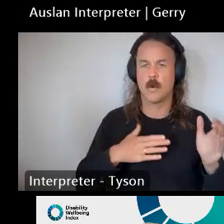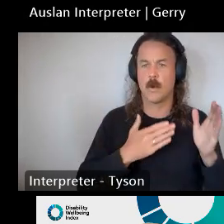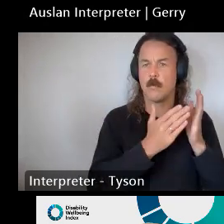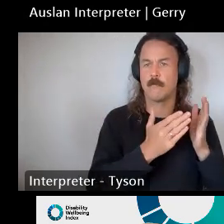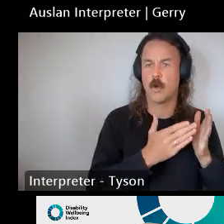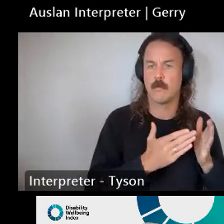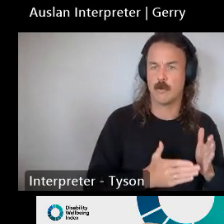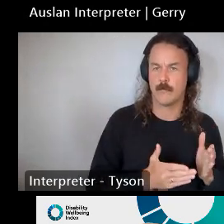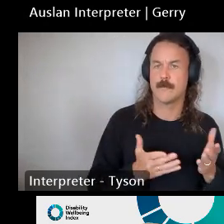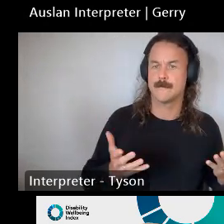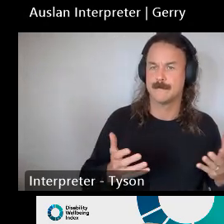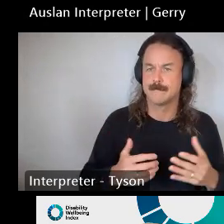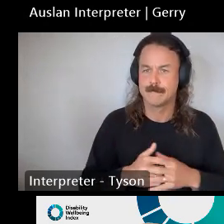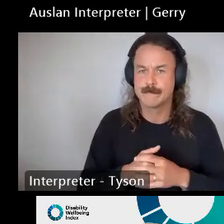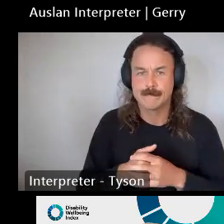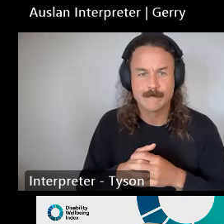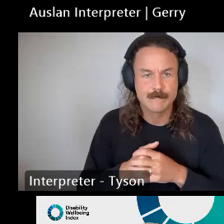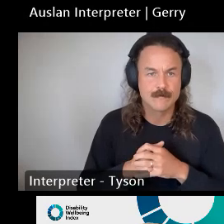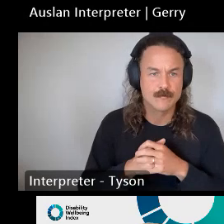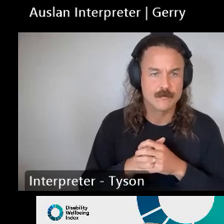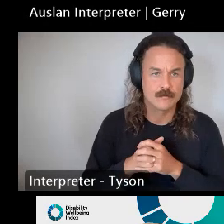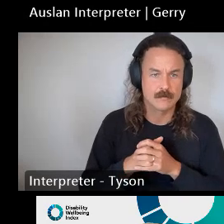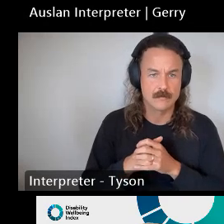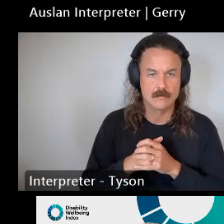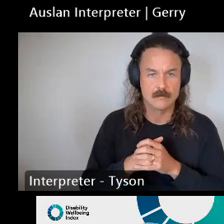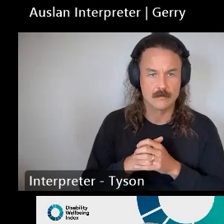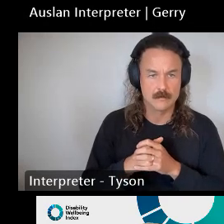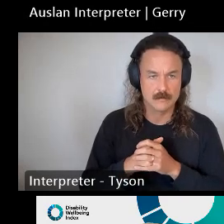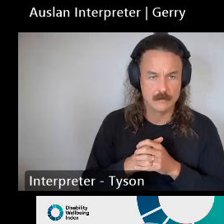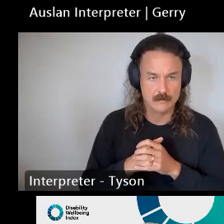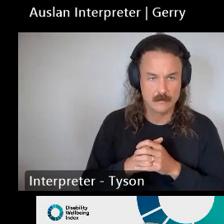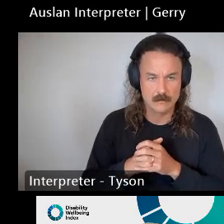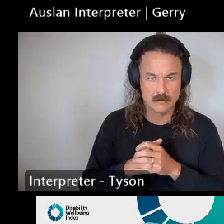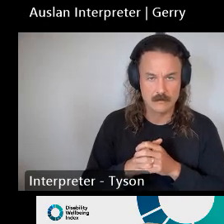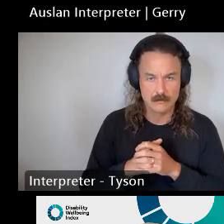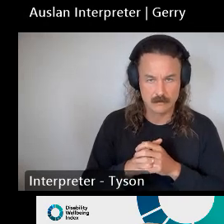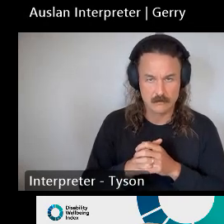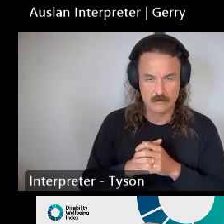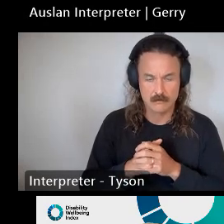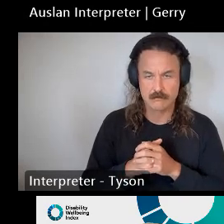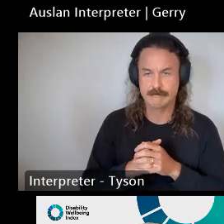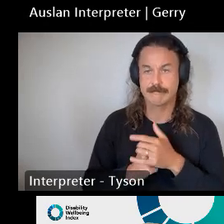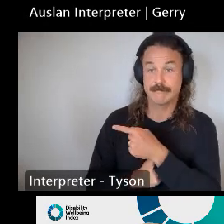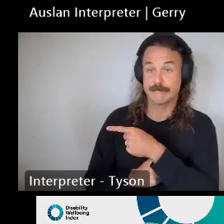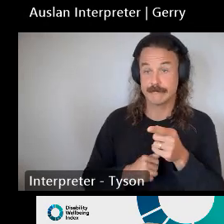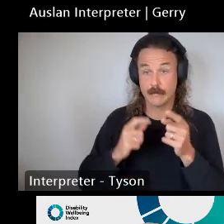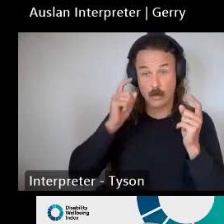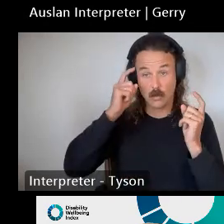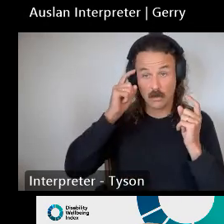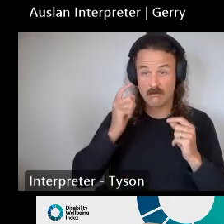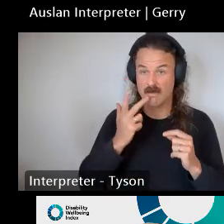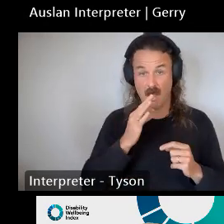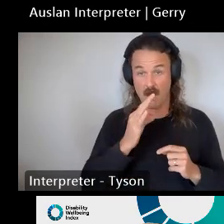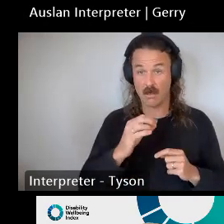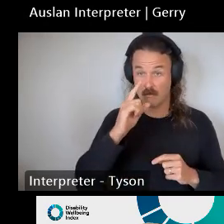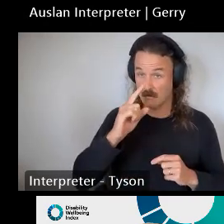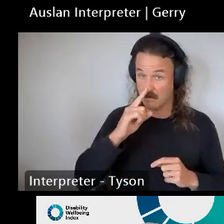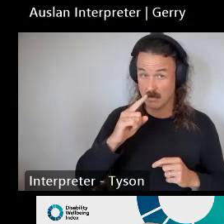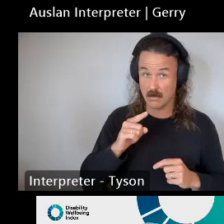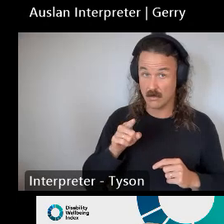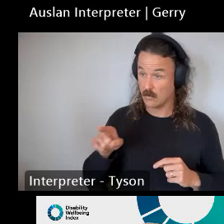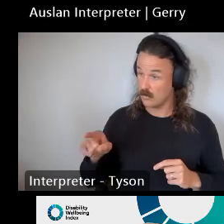feedback from the consultation process that people raised the concern that asking these questions